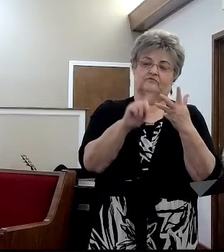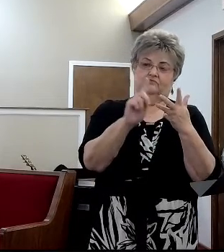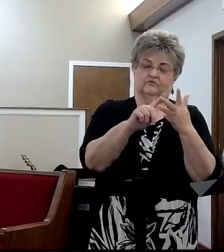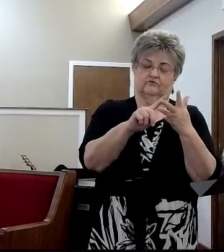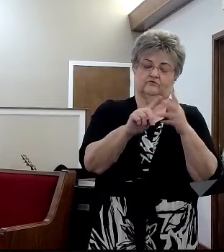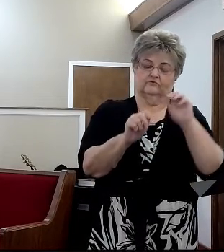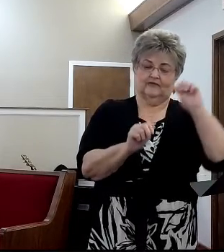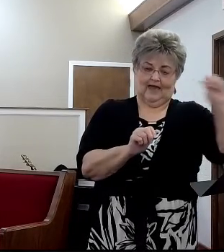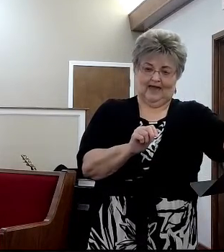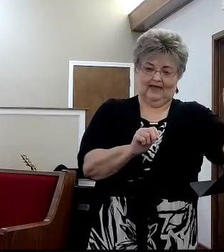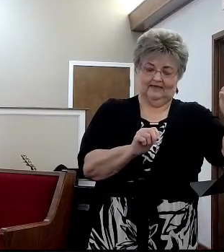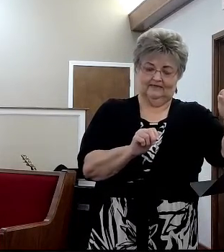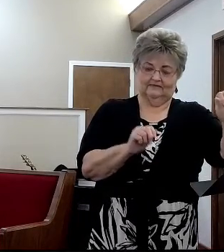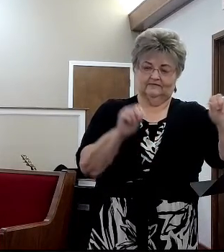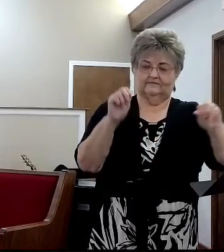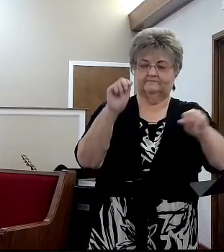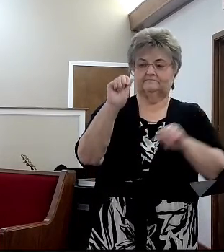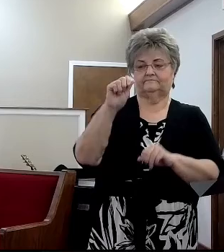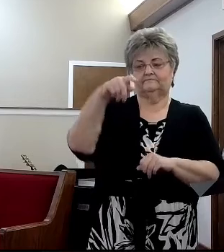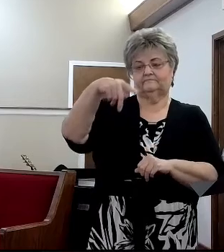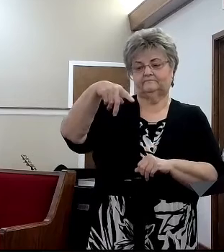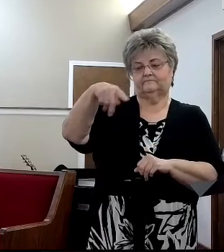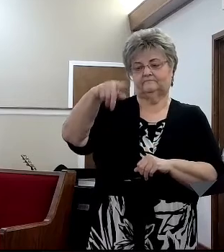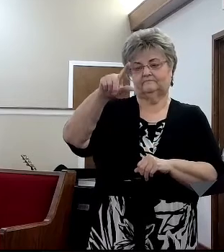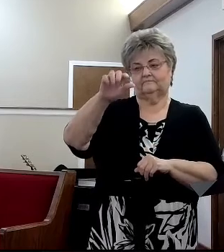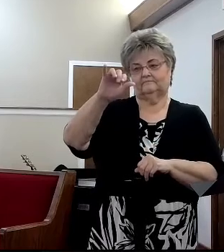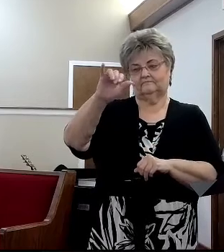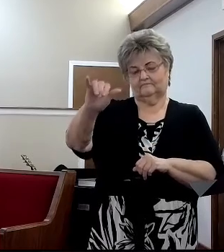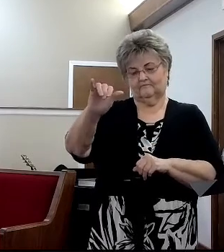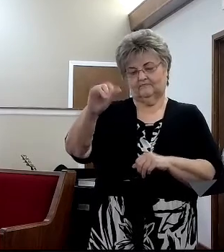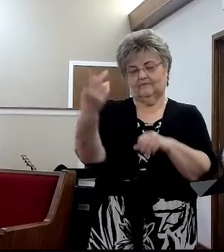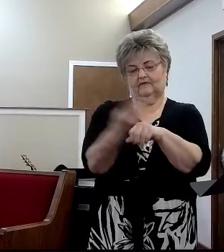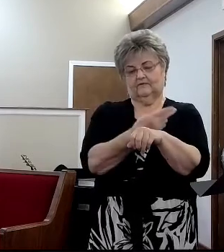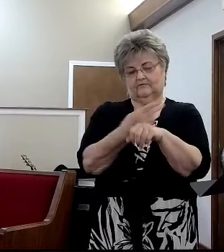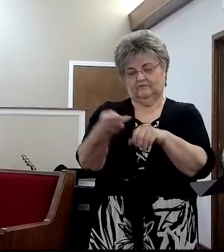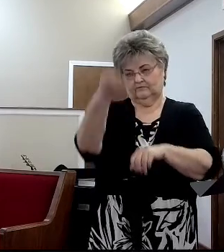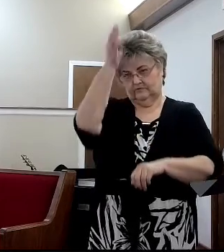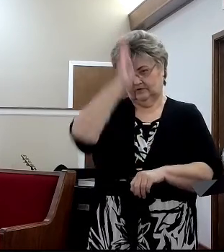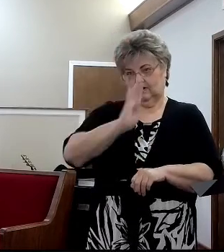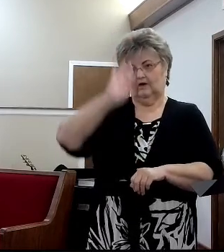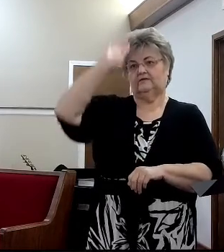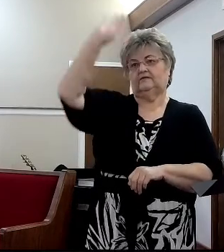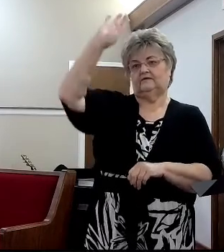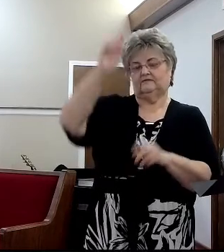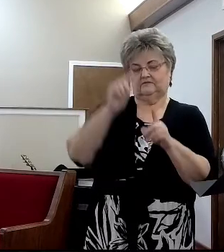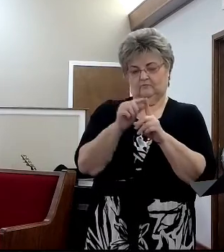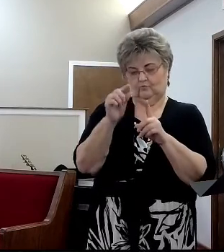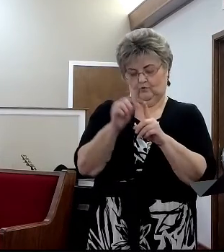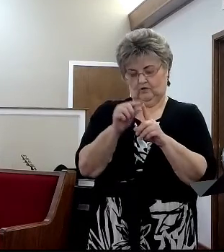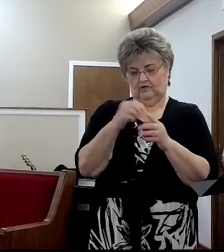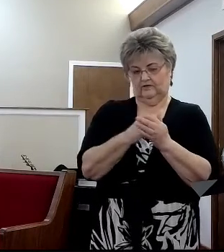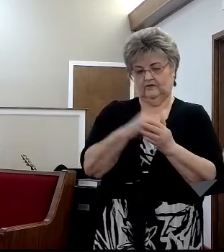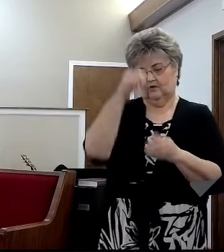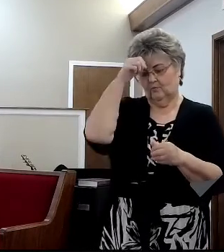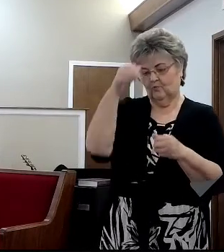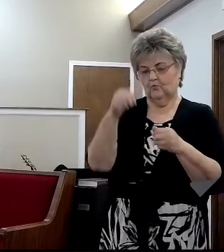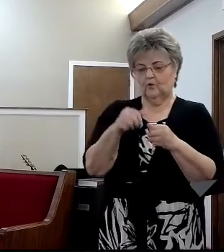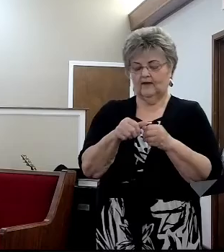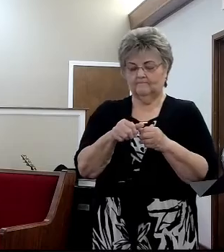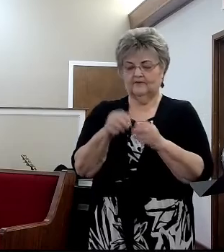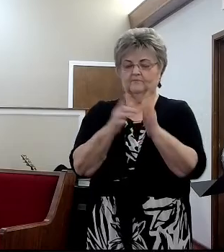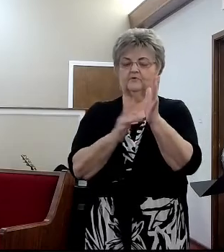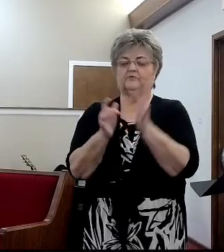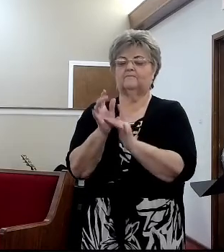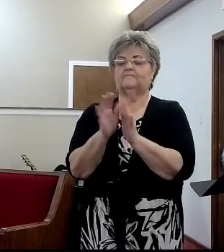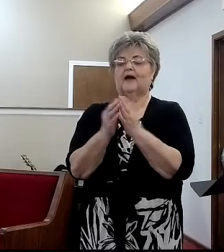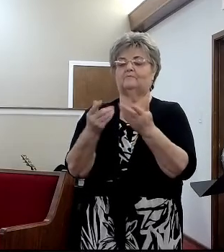God's Word. So wisdom isn't just reading the truths in the book of Proverbs or the rest of the Bible. It's remembering them and putting them